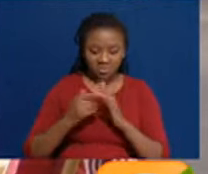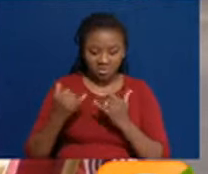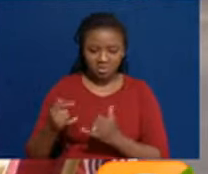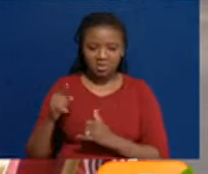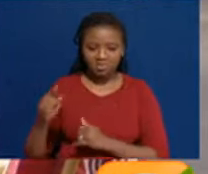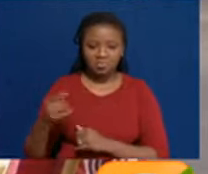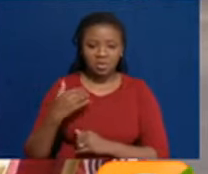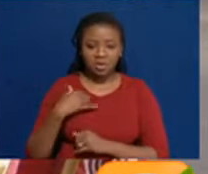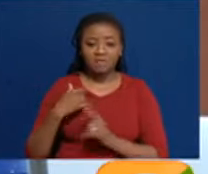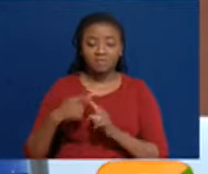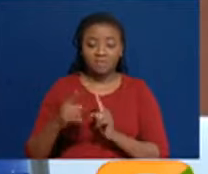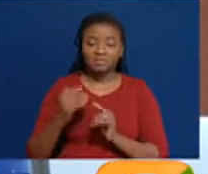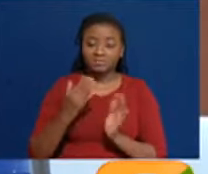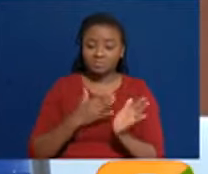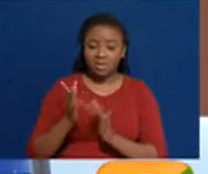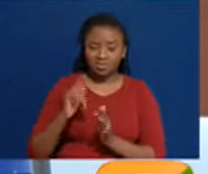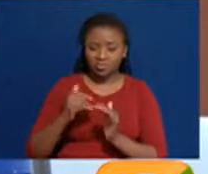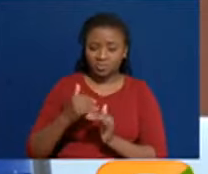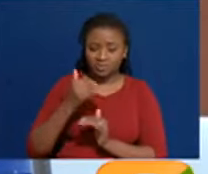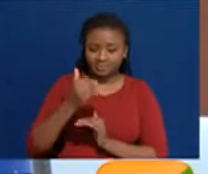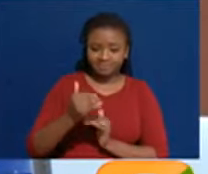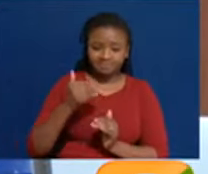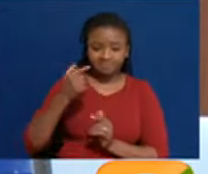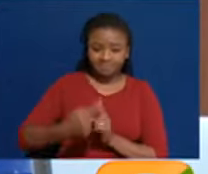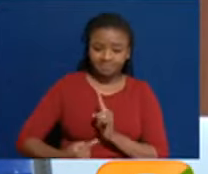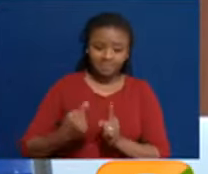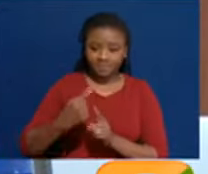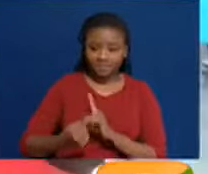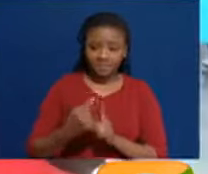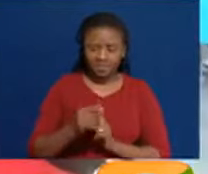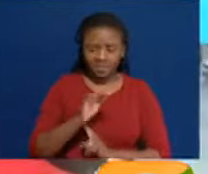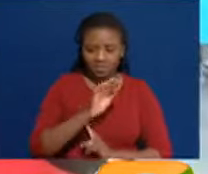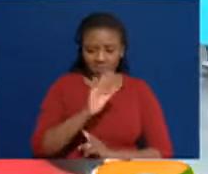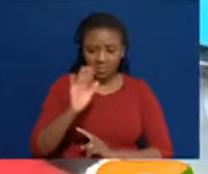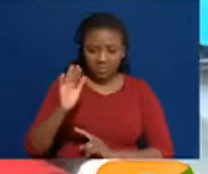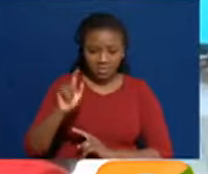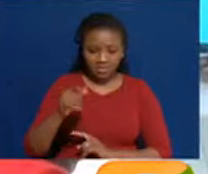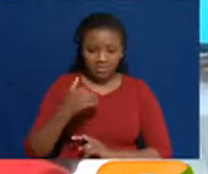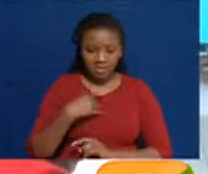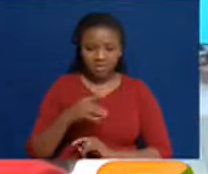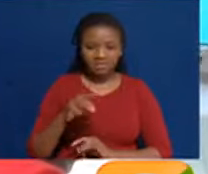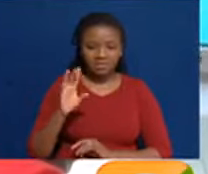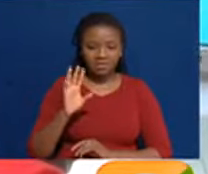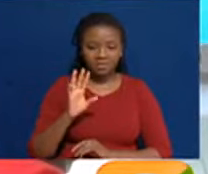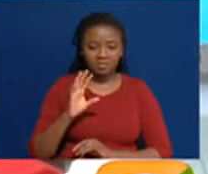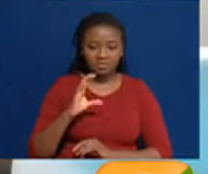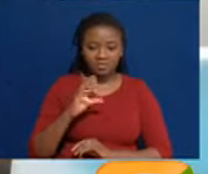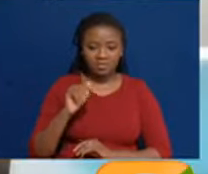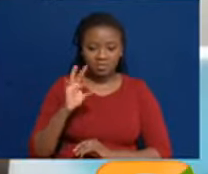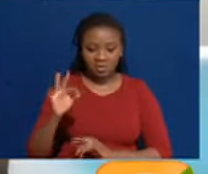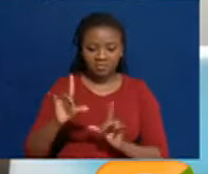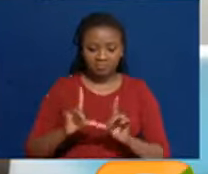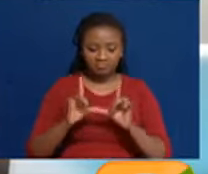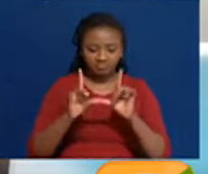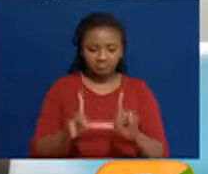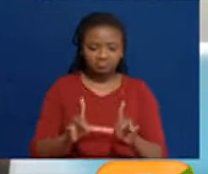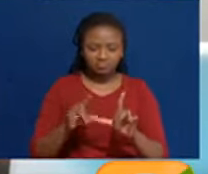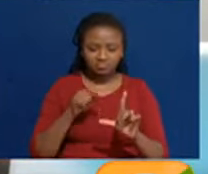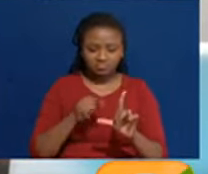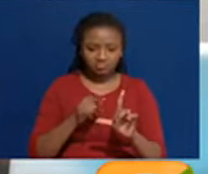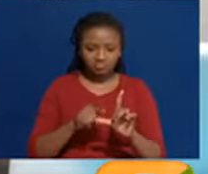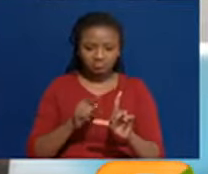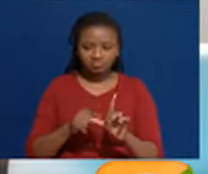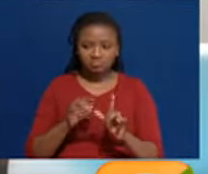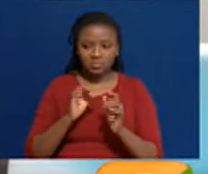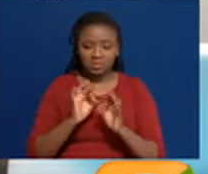forward, every FKF Premier League club will be required to have a CAF A license holder as the head coach. The refresher courses have